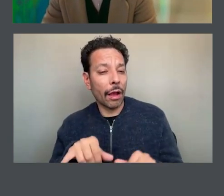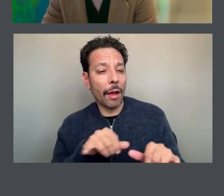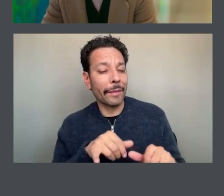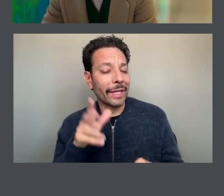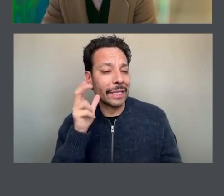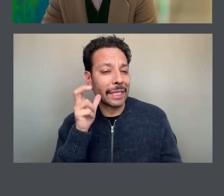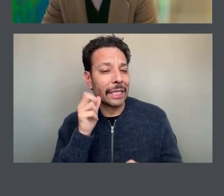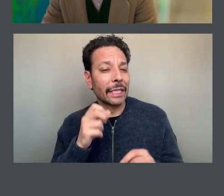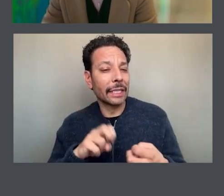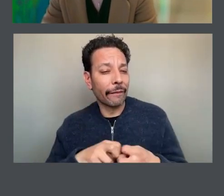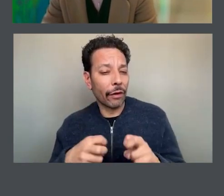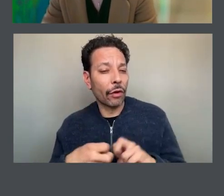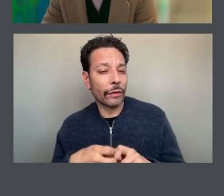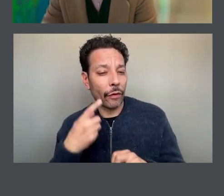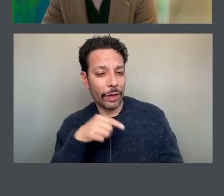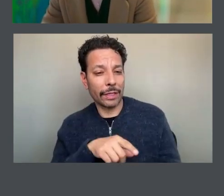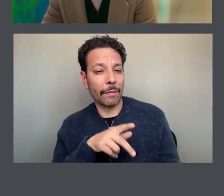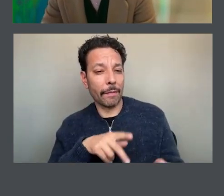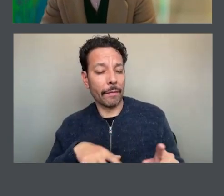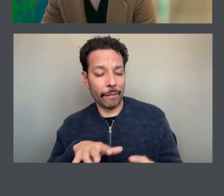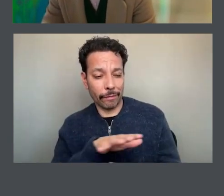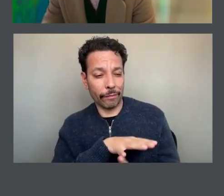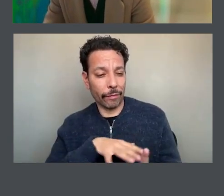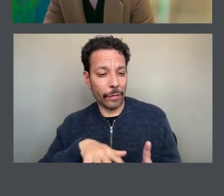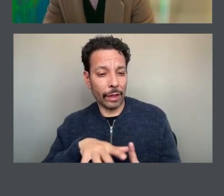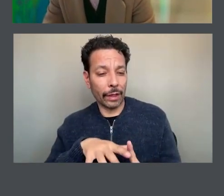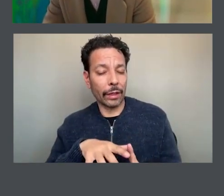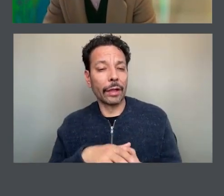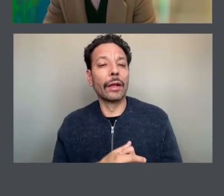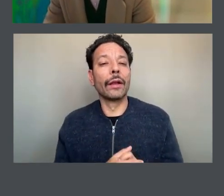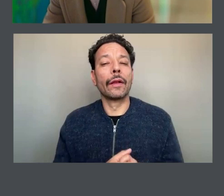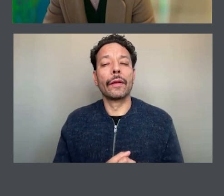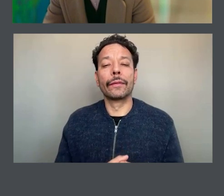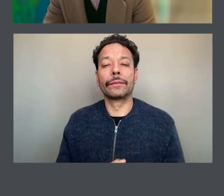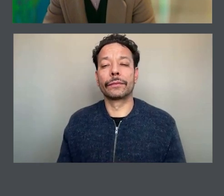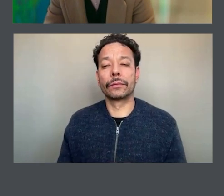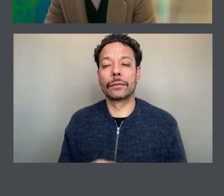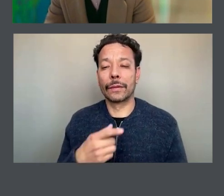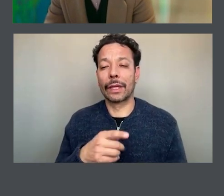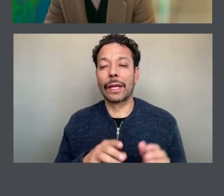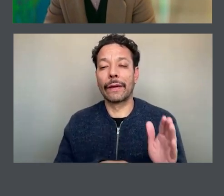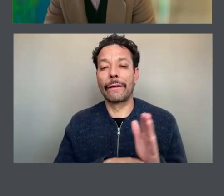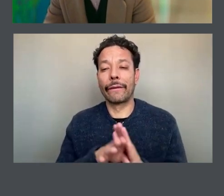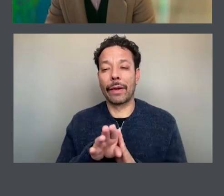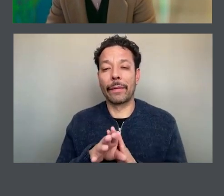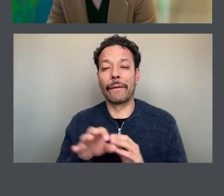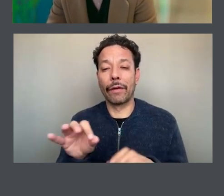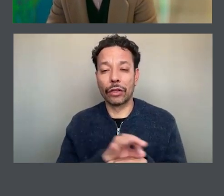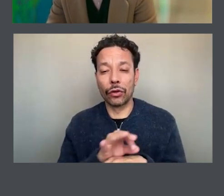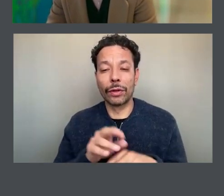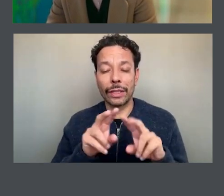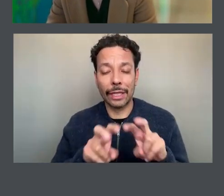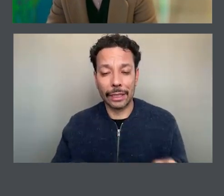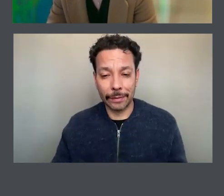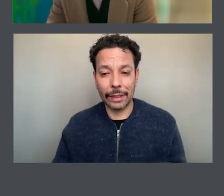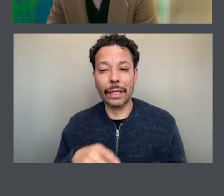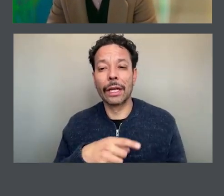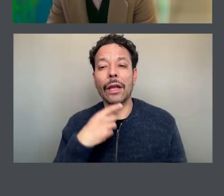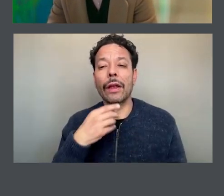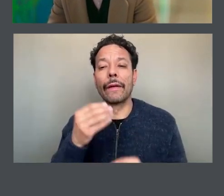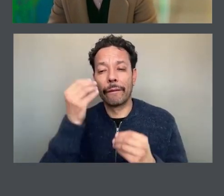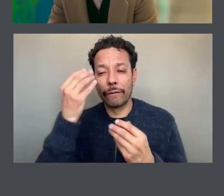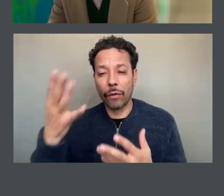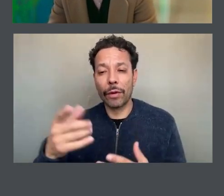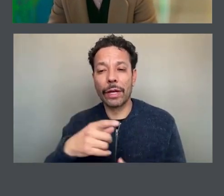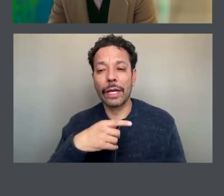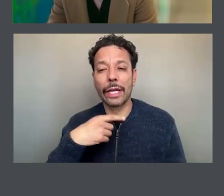listening difficulties for this population. So the team aimed to develop the functional assessment instrument that informs hearing health providers